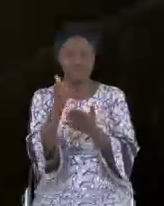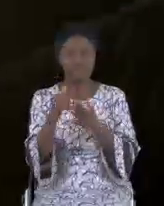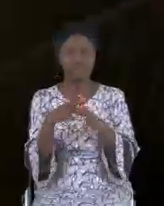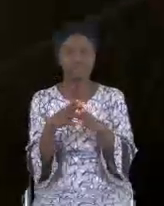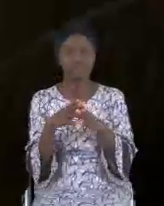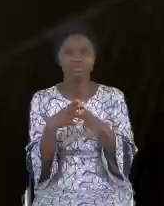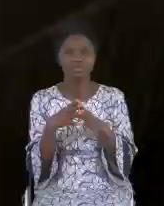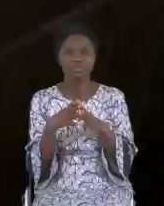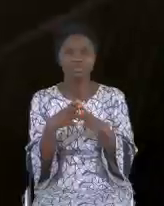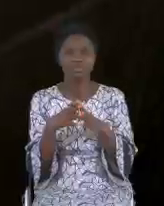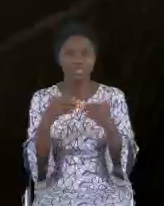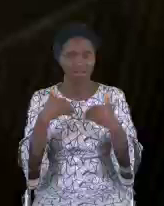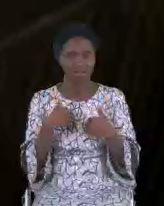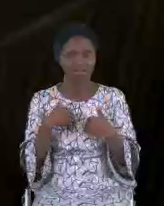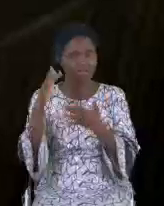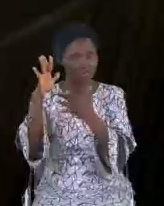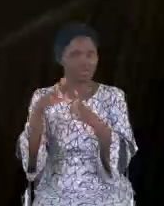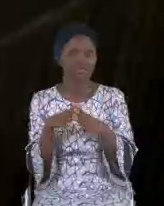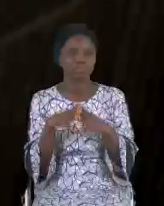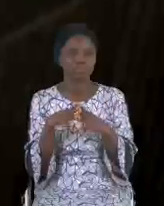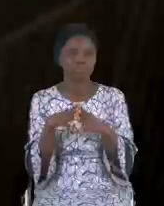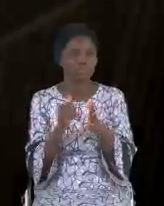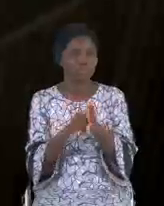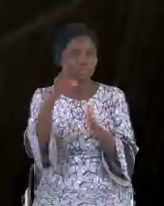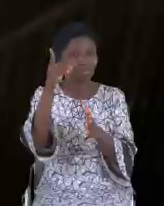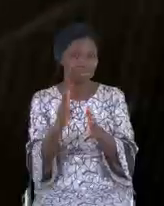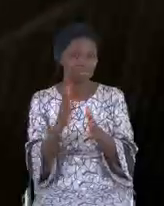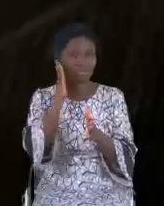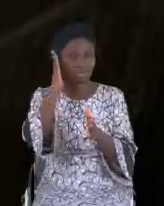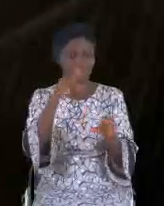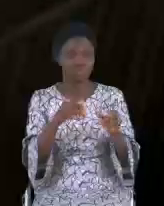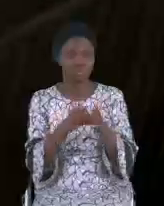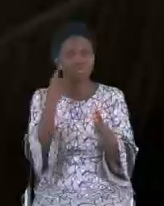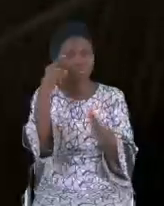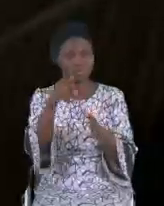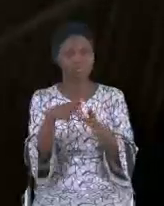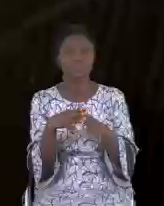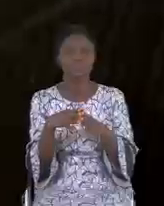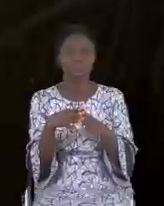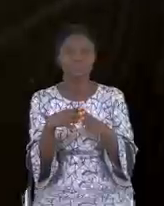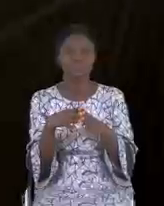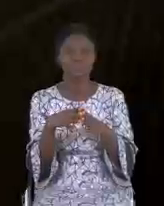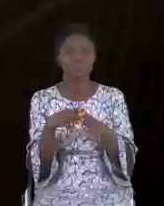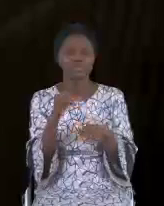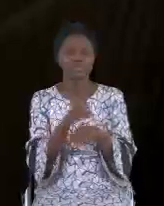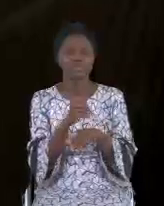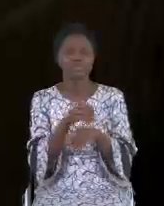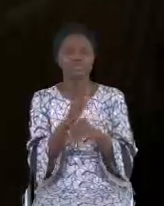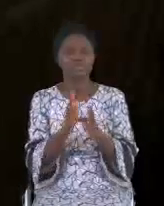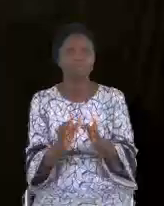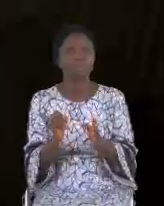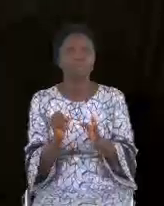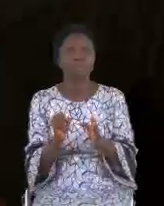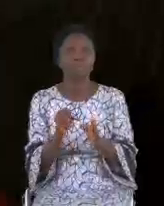Have an expectation that God will do it for you. Counselors, when you are through,